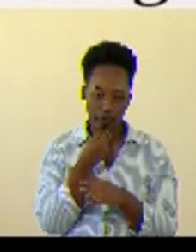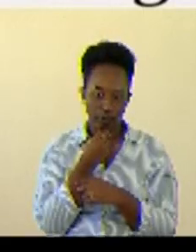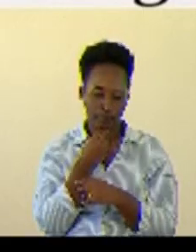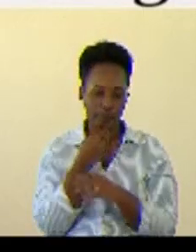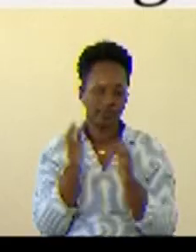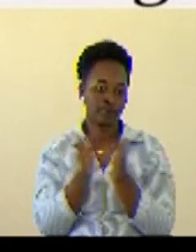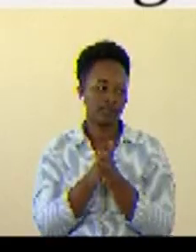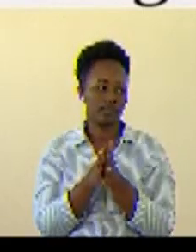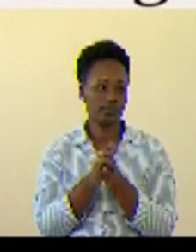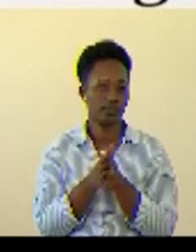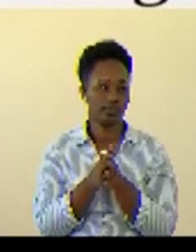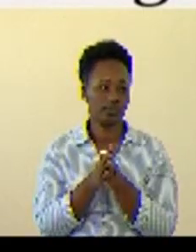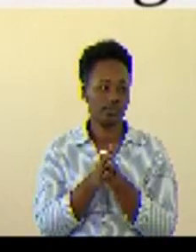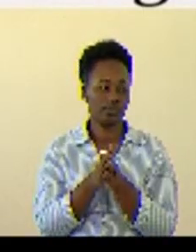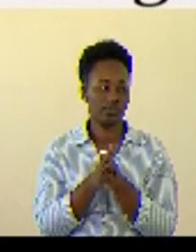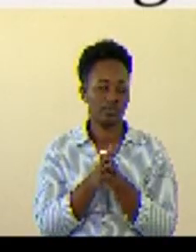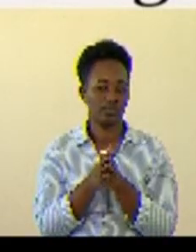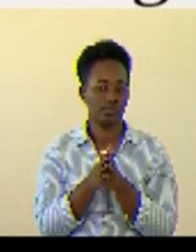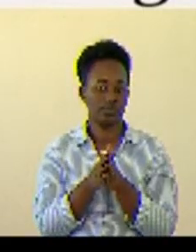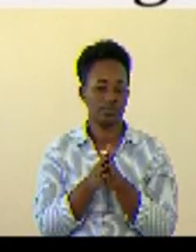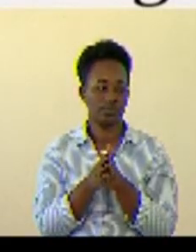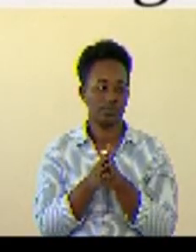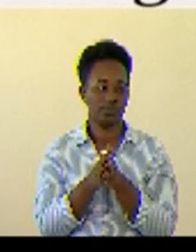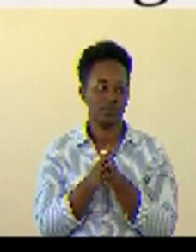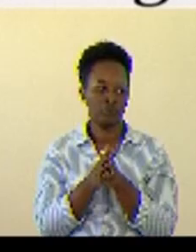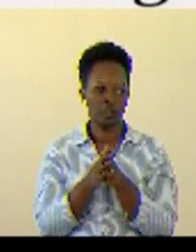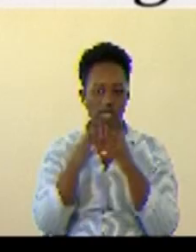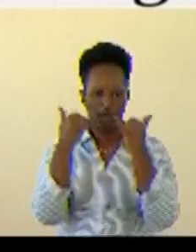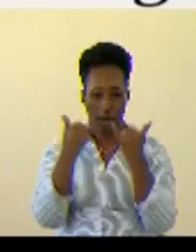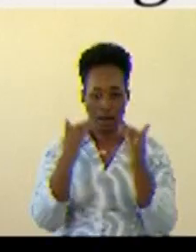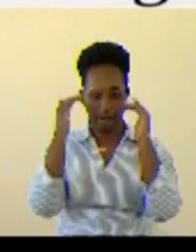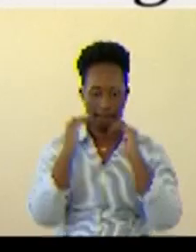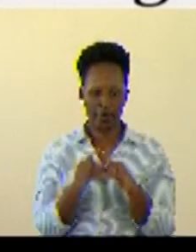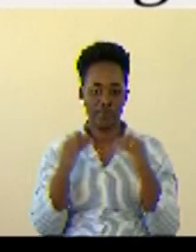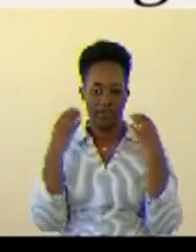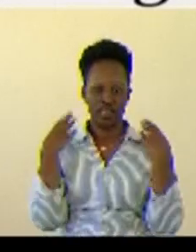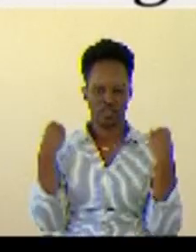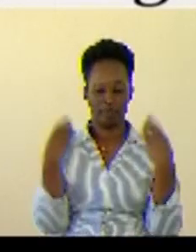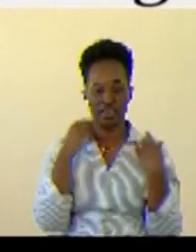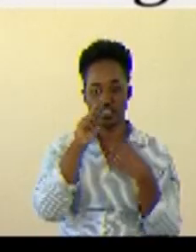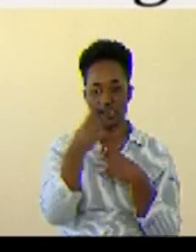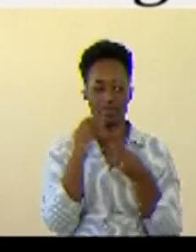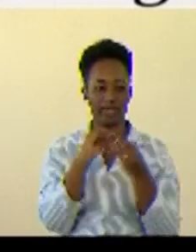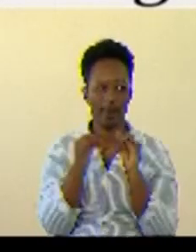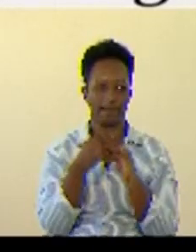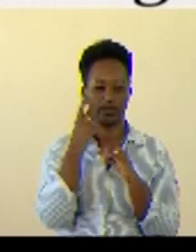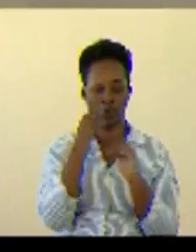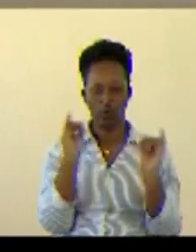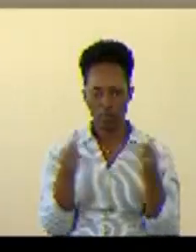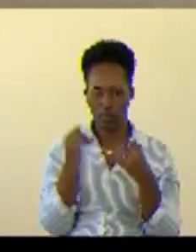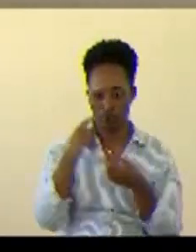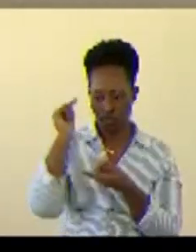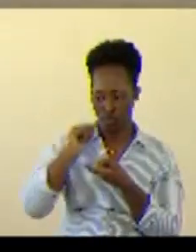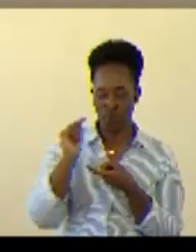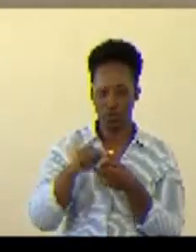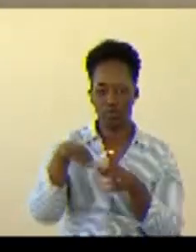And in a starch food sample. Let's go to the experiment number 2, testing of reducing sugars.